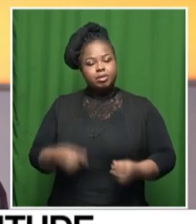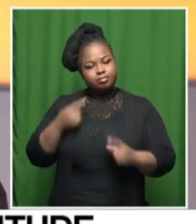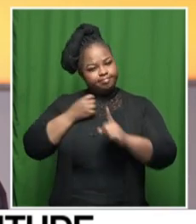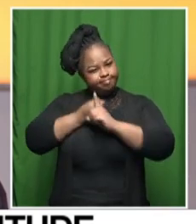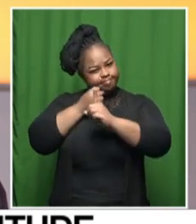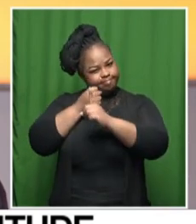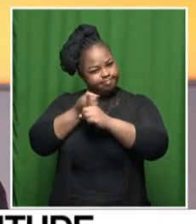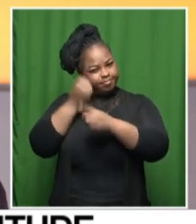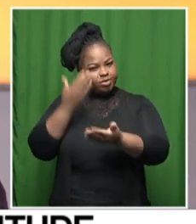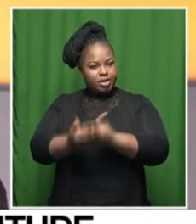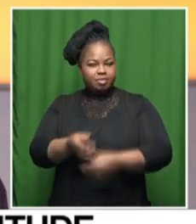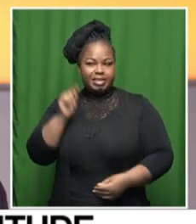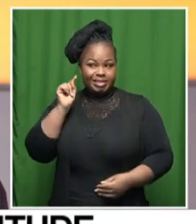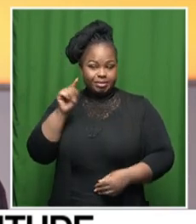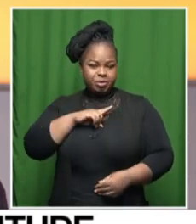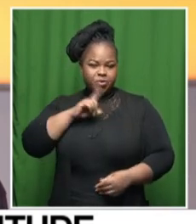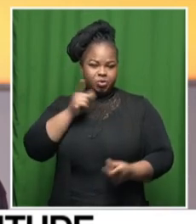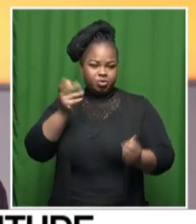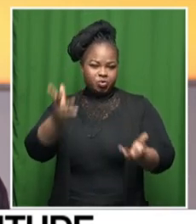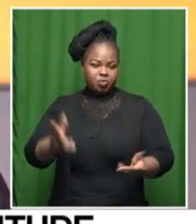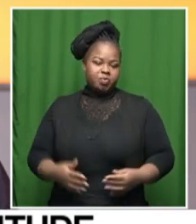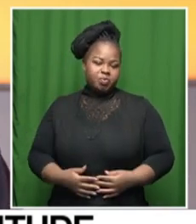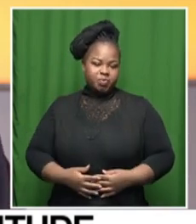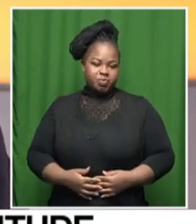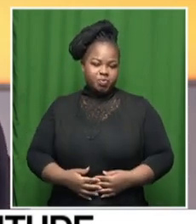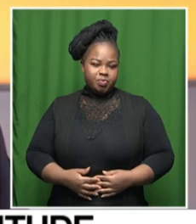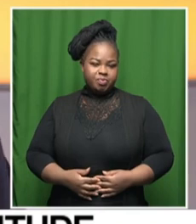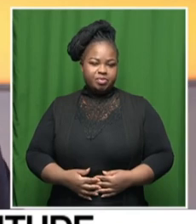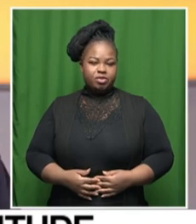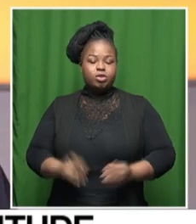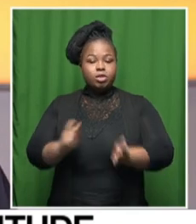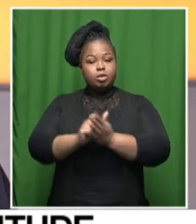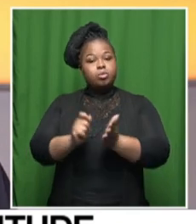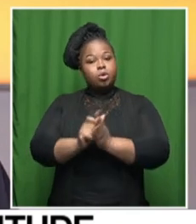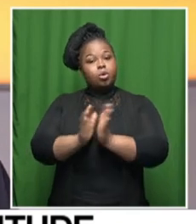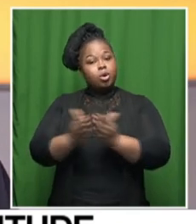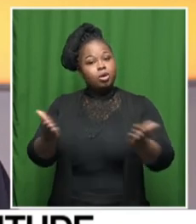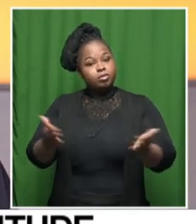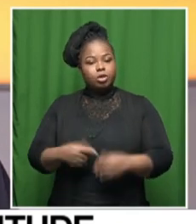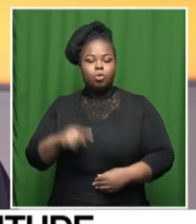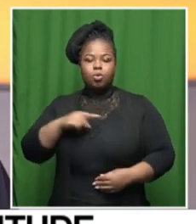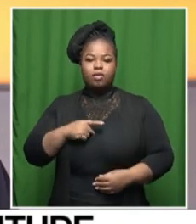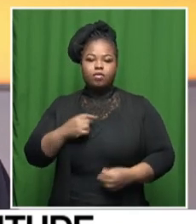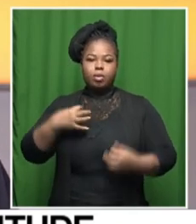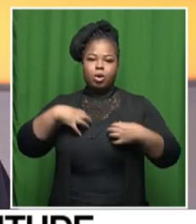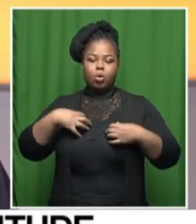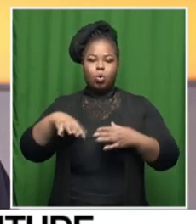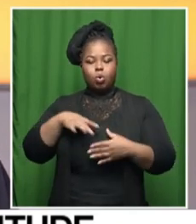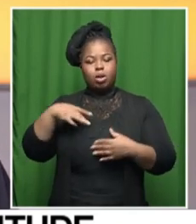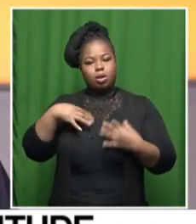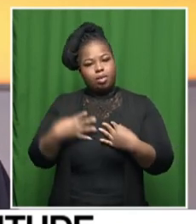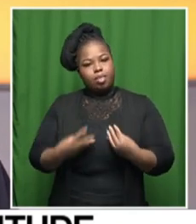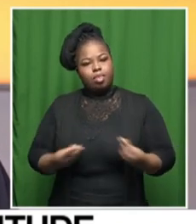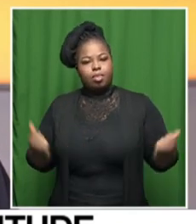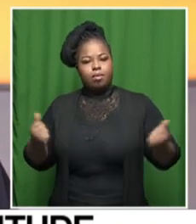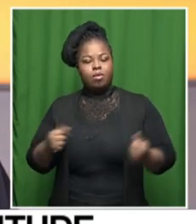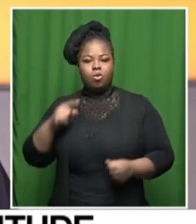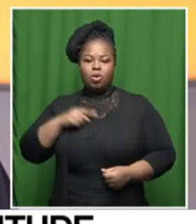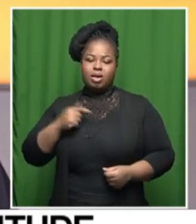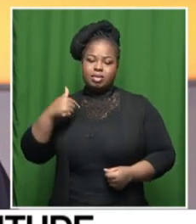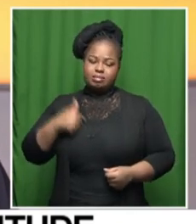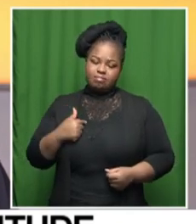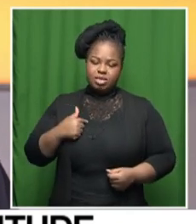on. So yes, this is why, that is why I decided to write the book. And also it was for my own healing, because I